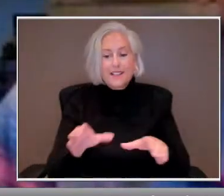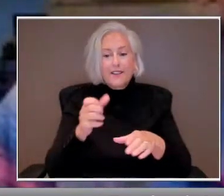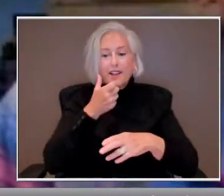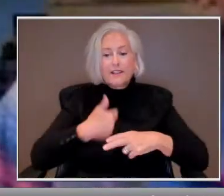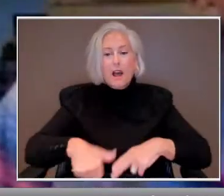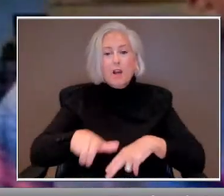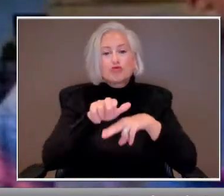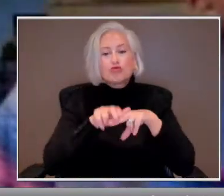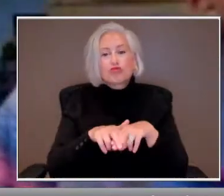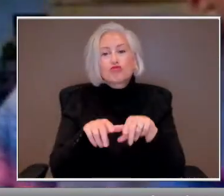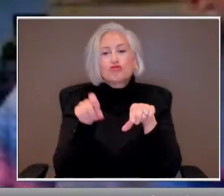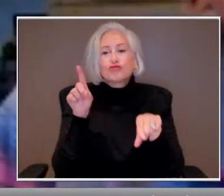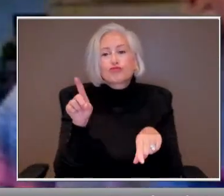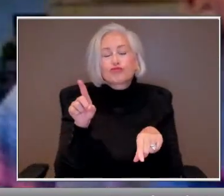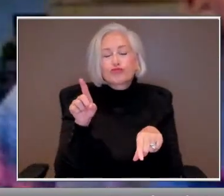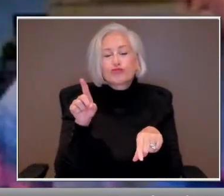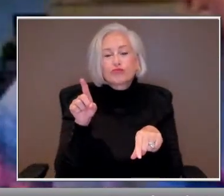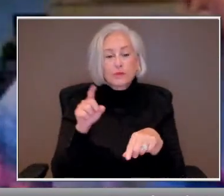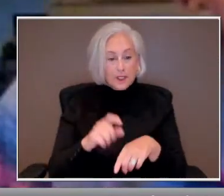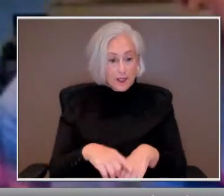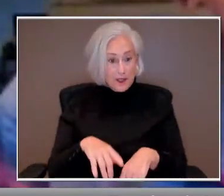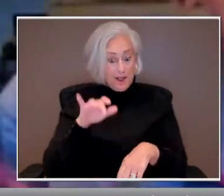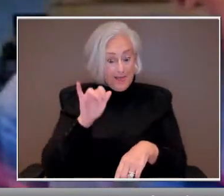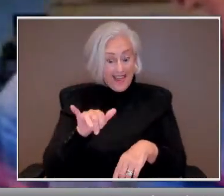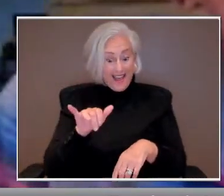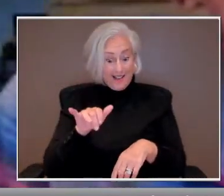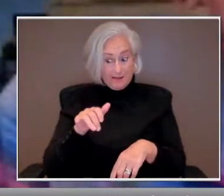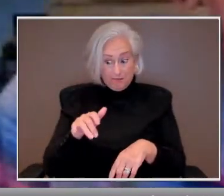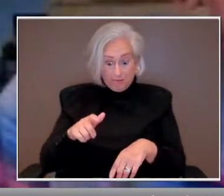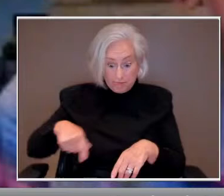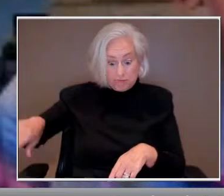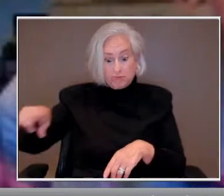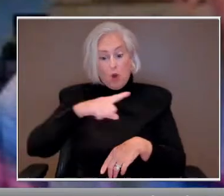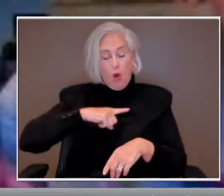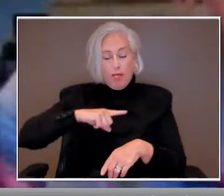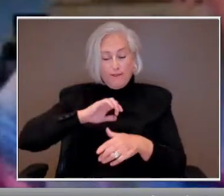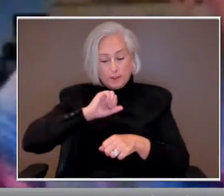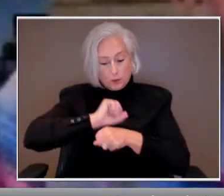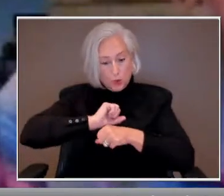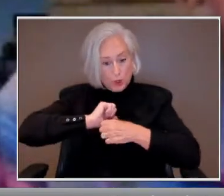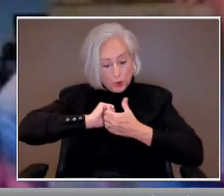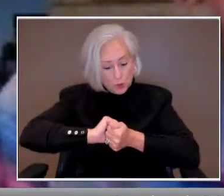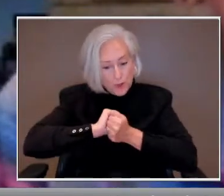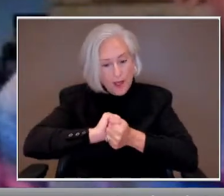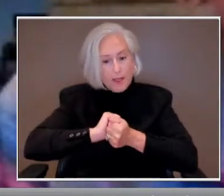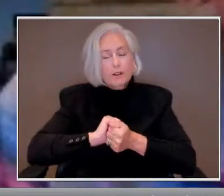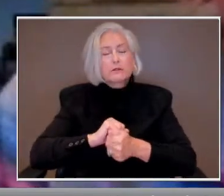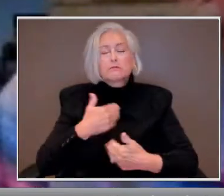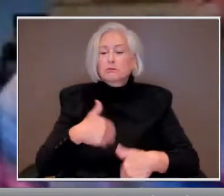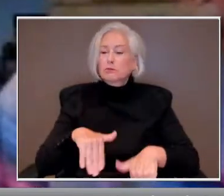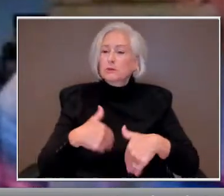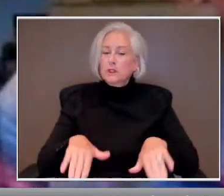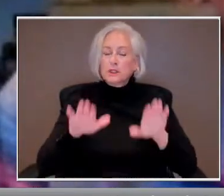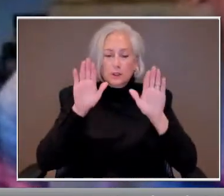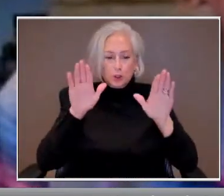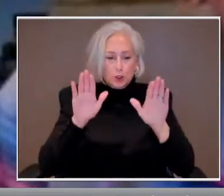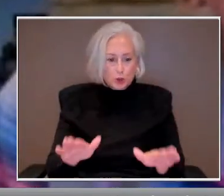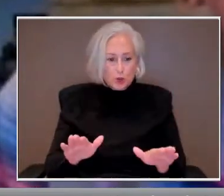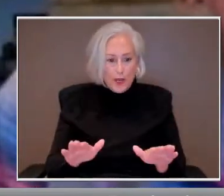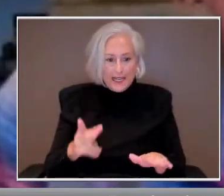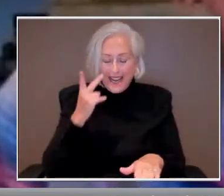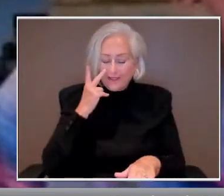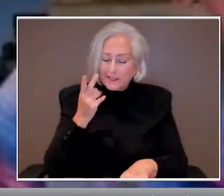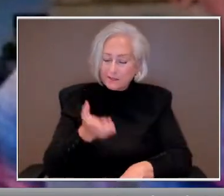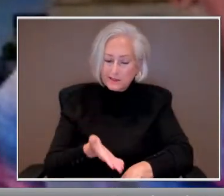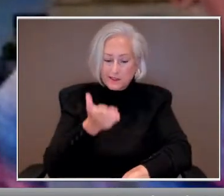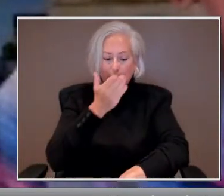your recliner. So with all that working together, it has been terrific, and it has helped, you know, and I've seen such a tremendous